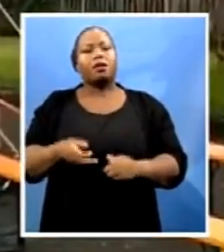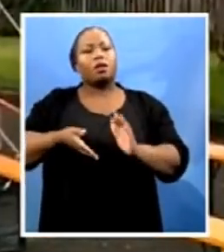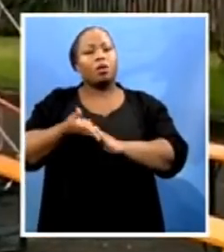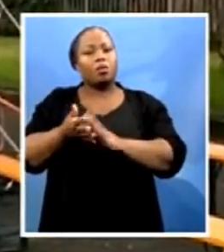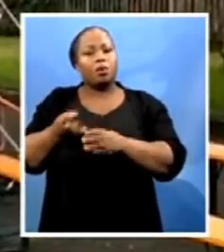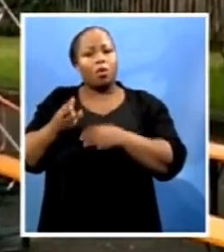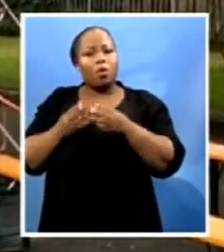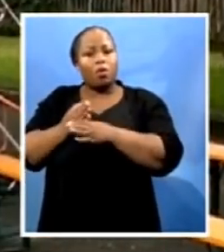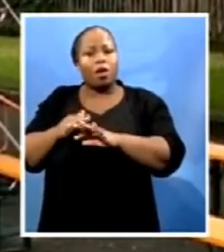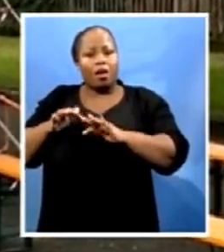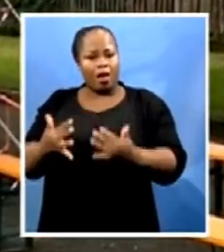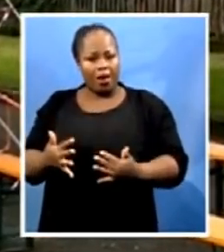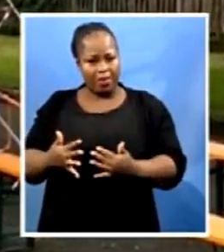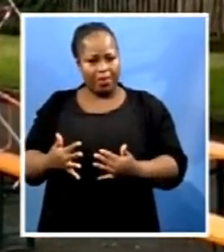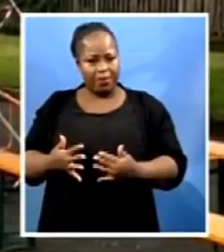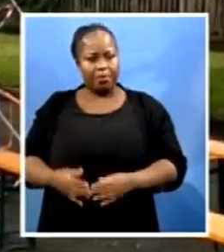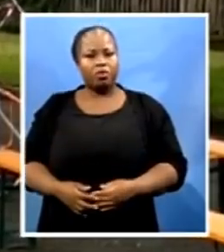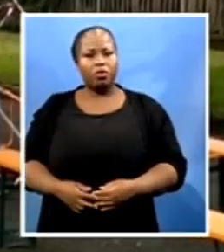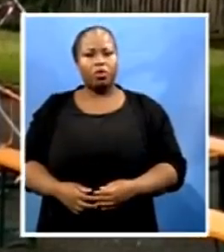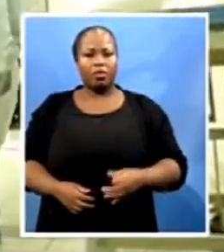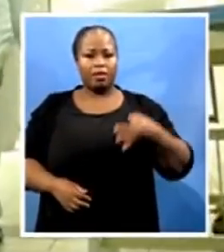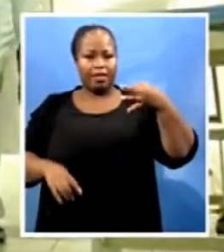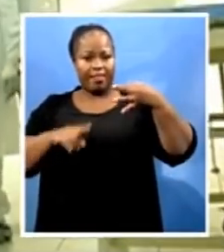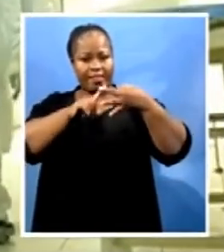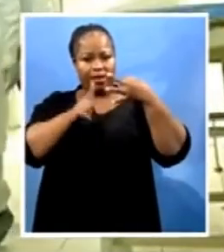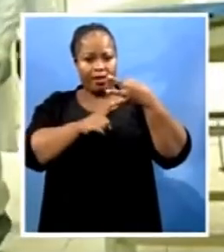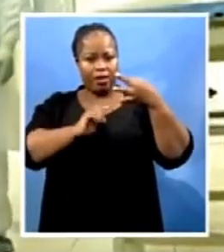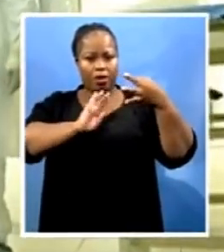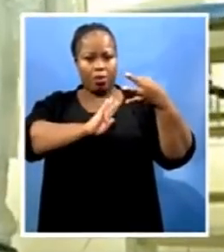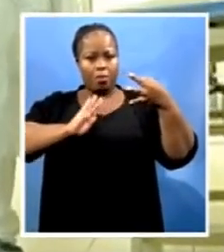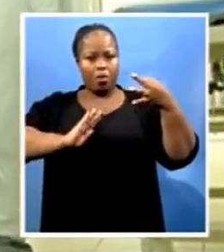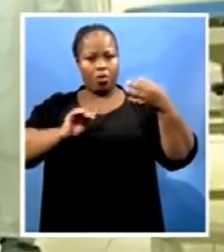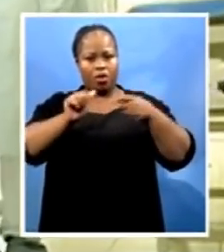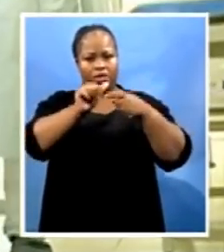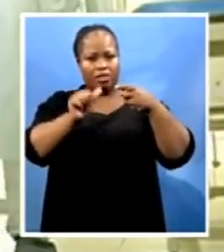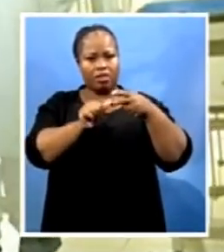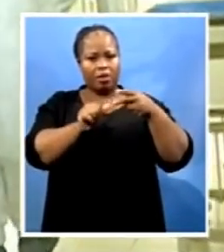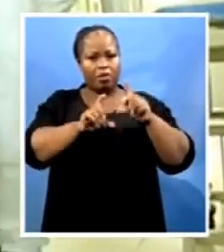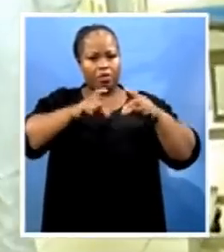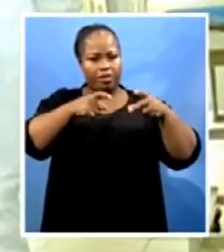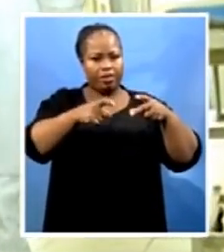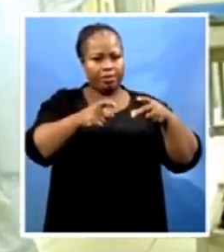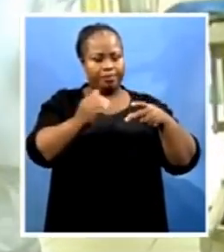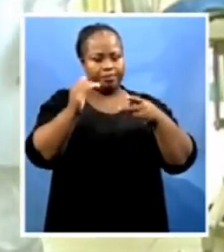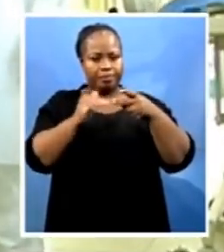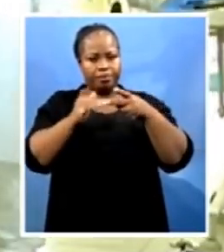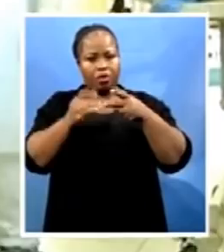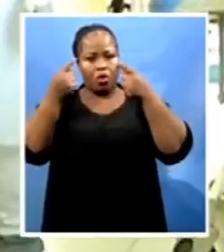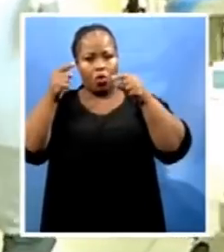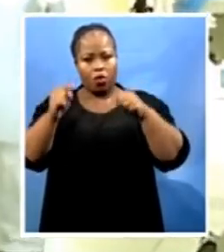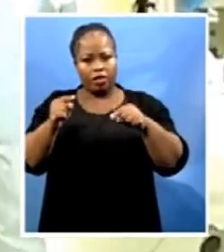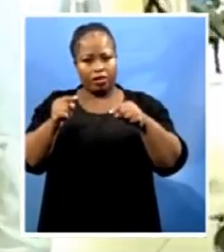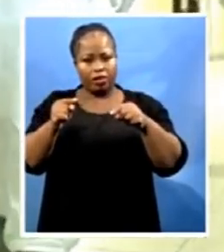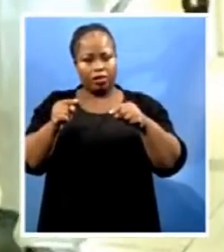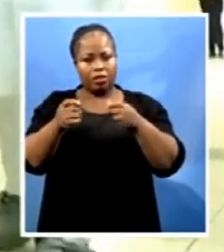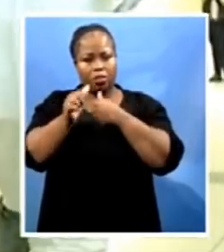board subcommittees, that is the Fundraising Subcommittee, the Audit and Risk and Compliance Subcommittee,